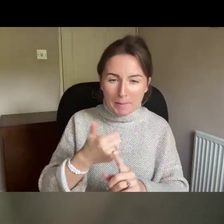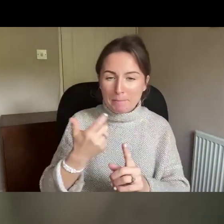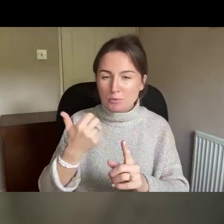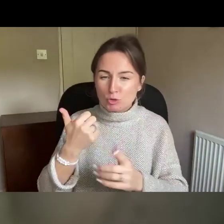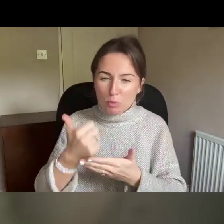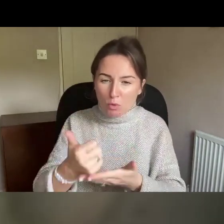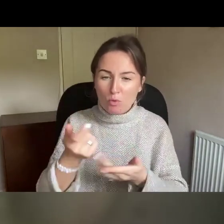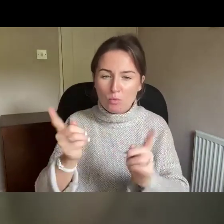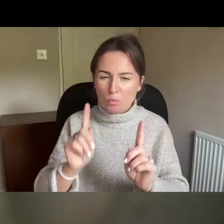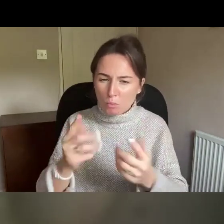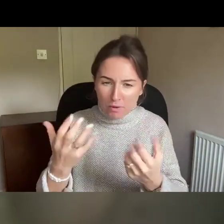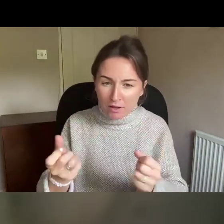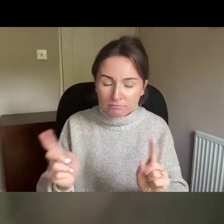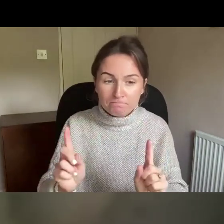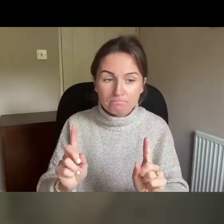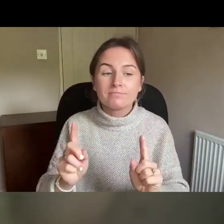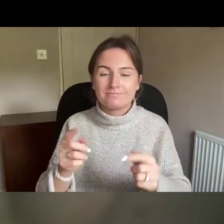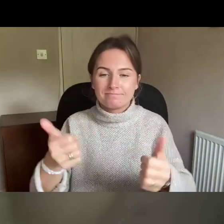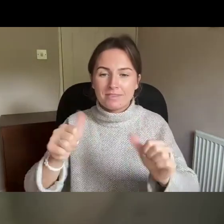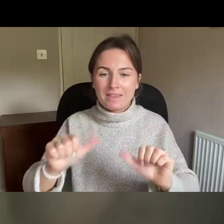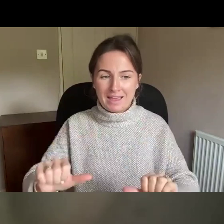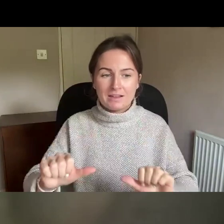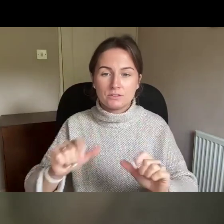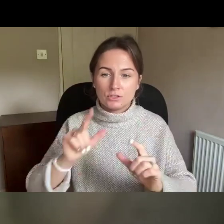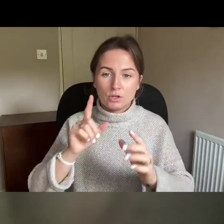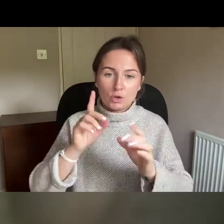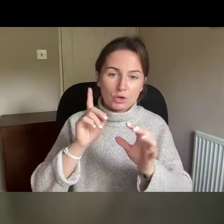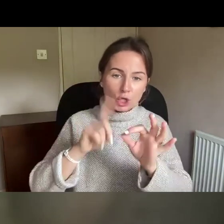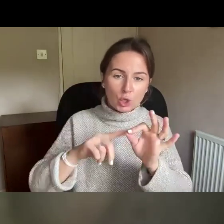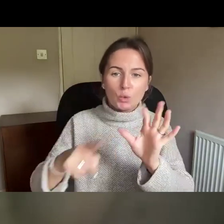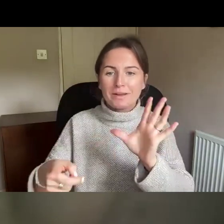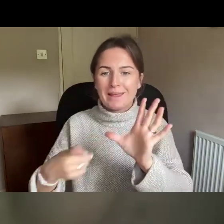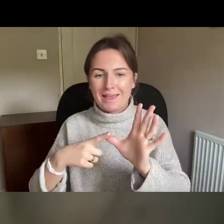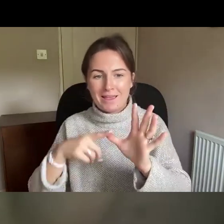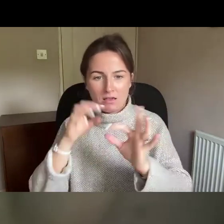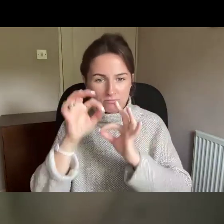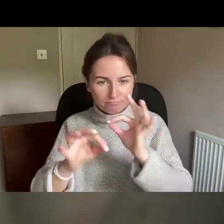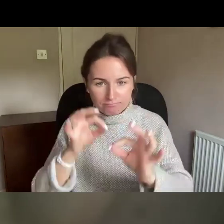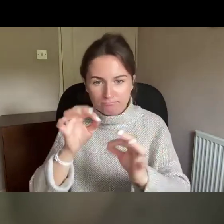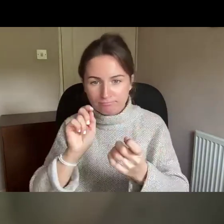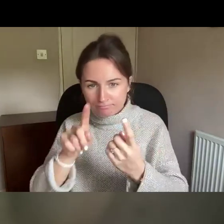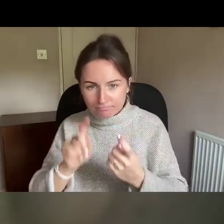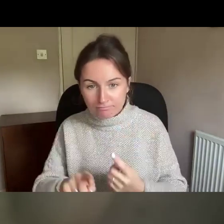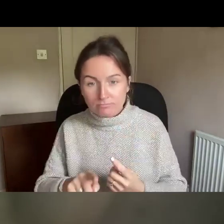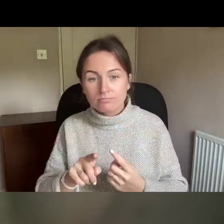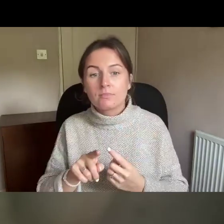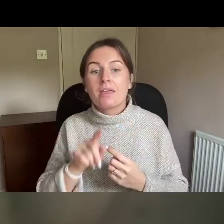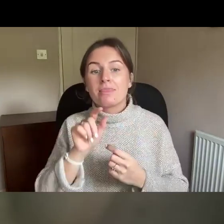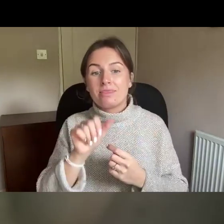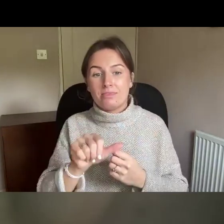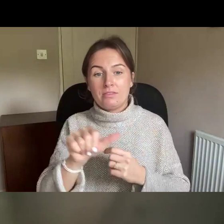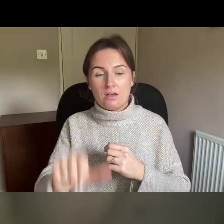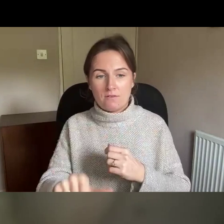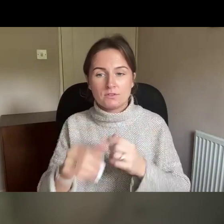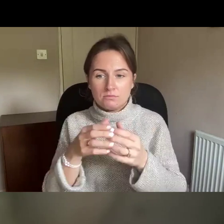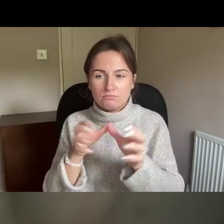also be a Q&A session as well, which will hopefully be in about 20 minutes time. And then we'll have the breakout session after that at around